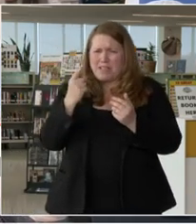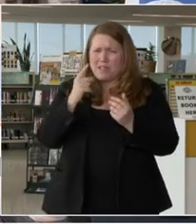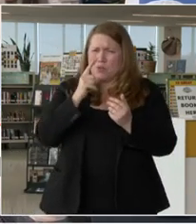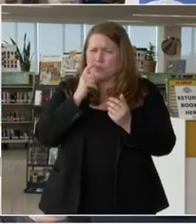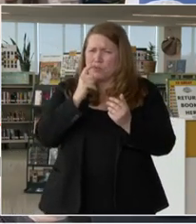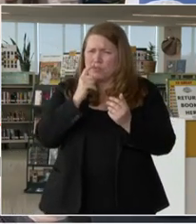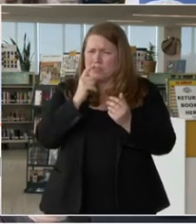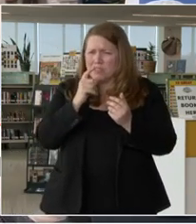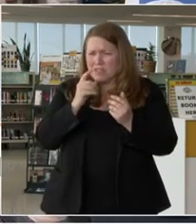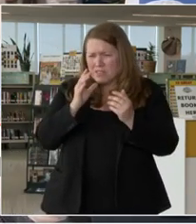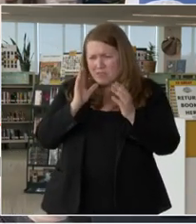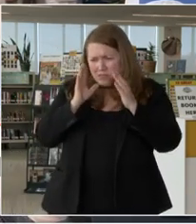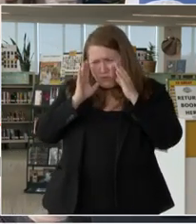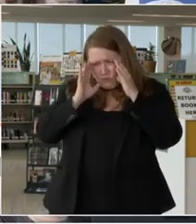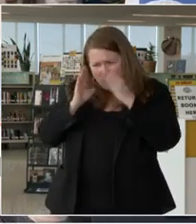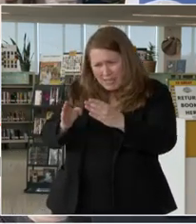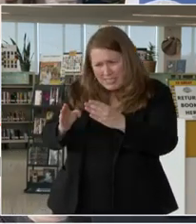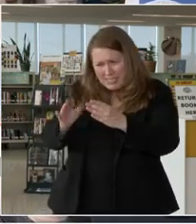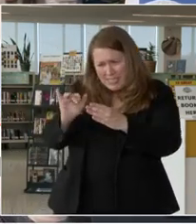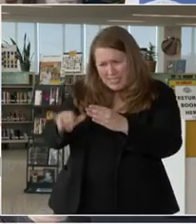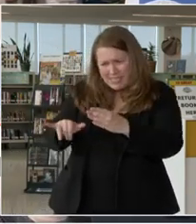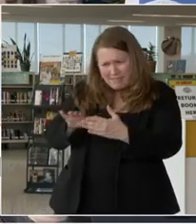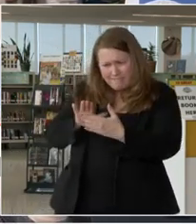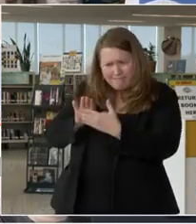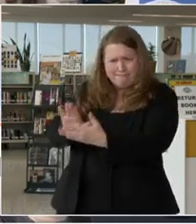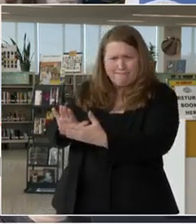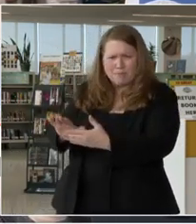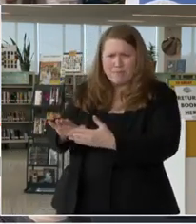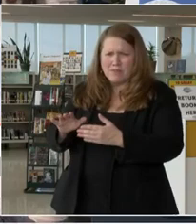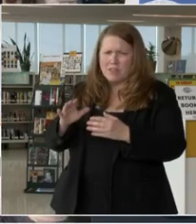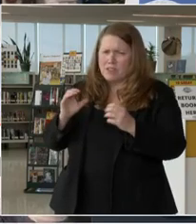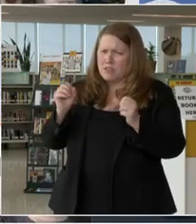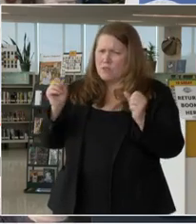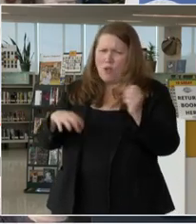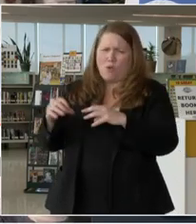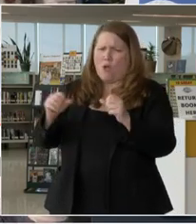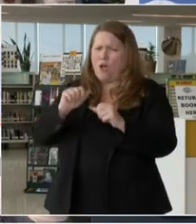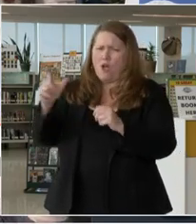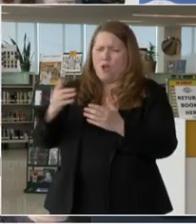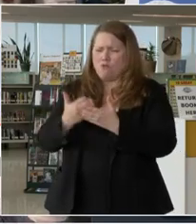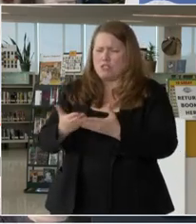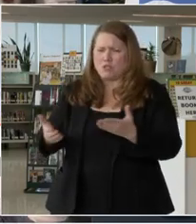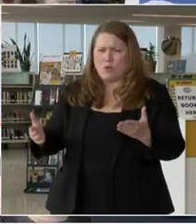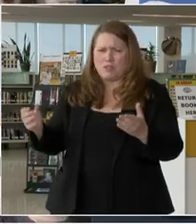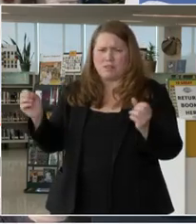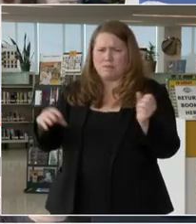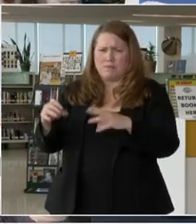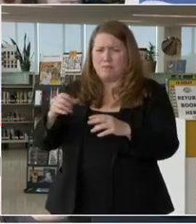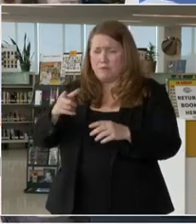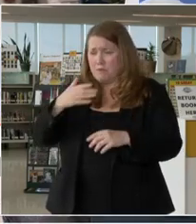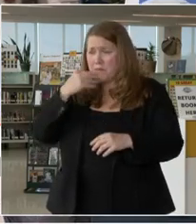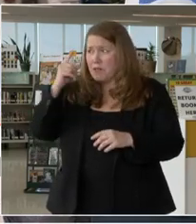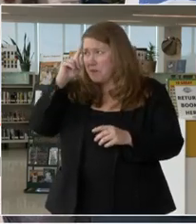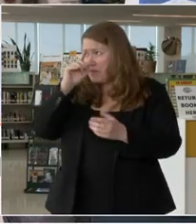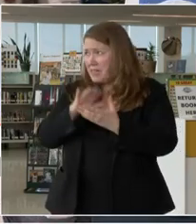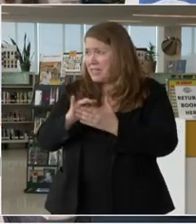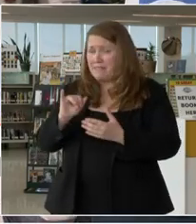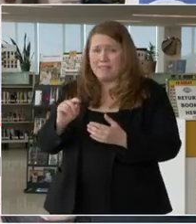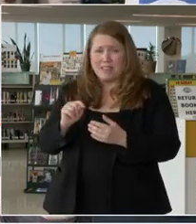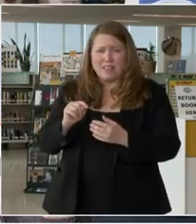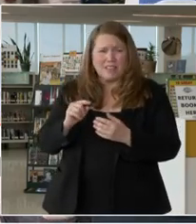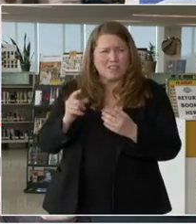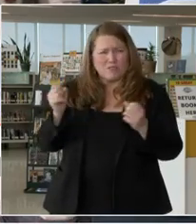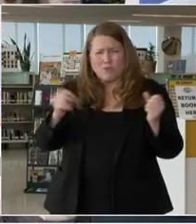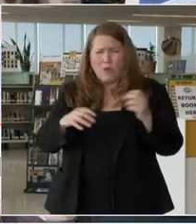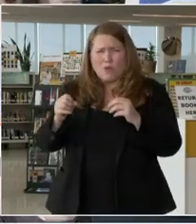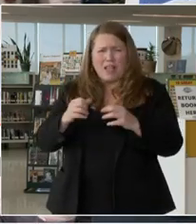these things? You put out a newsletter yesterday that said you're throwing all the resources. You better believe at this. It. This person I talked to said, well, it's like throwing everything